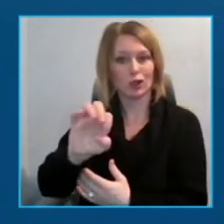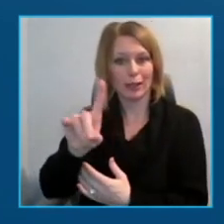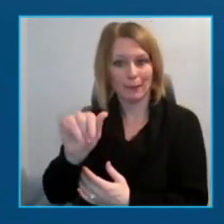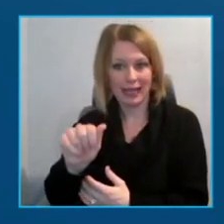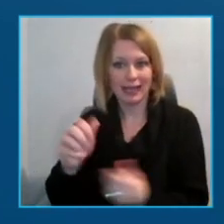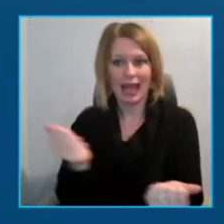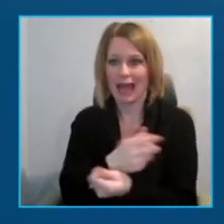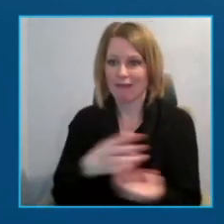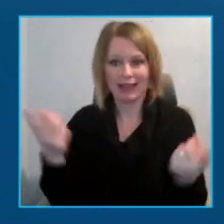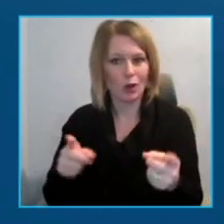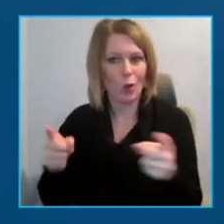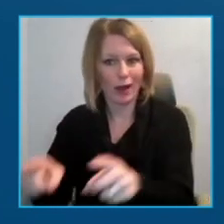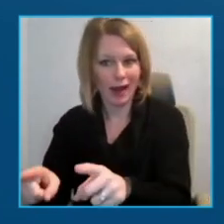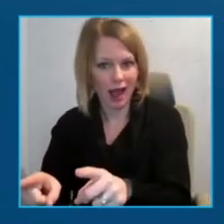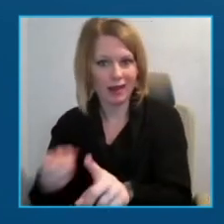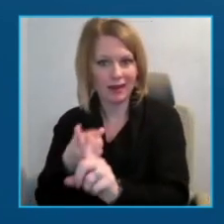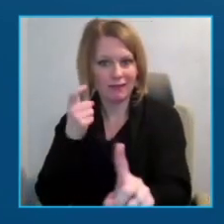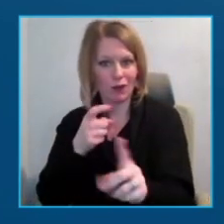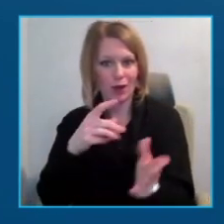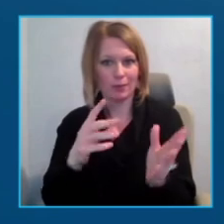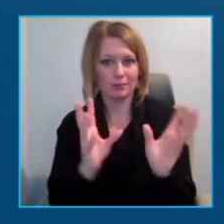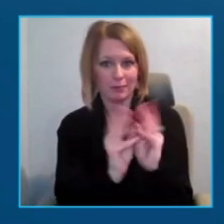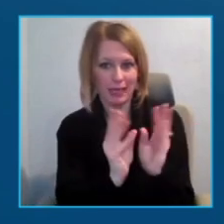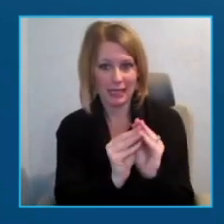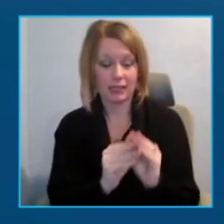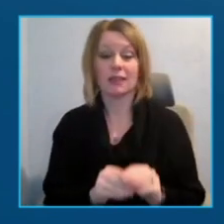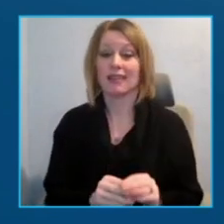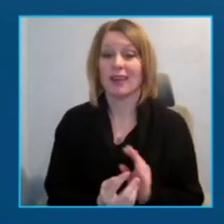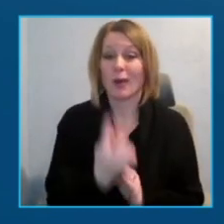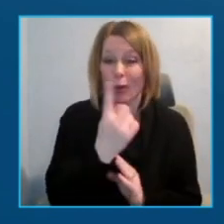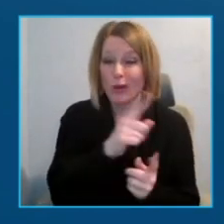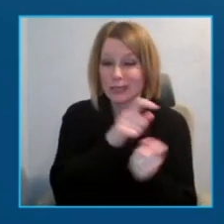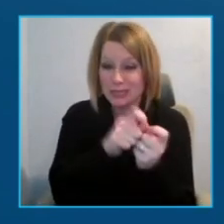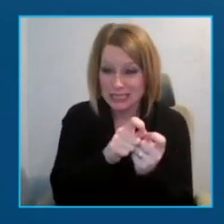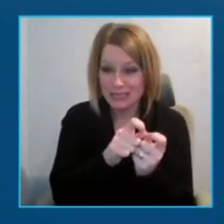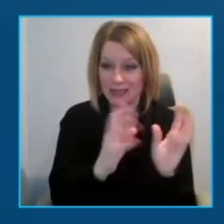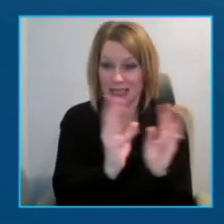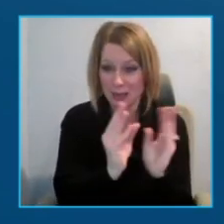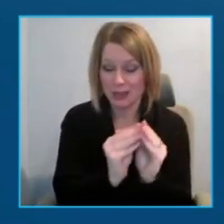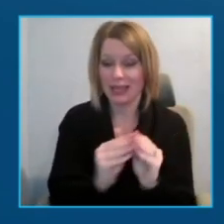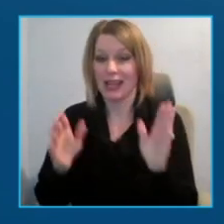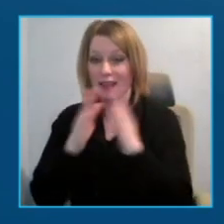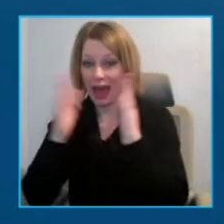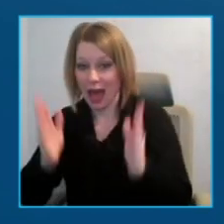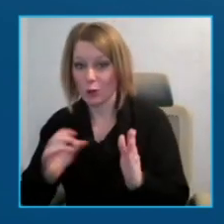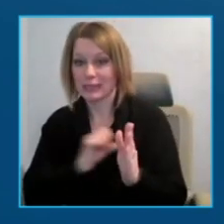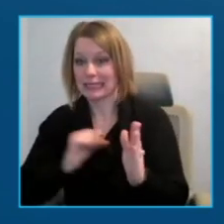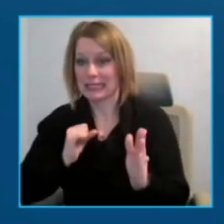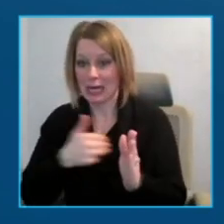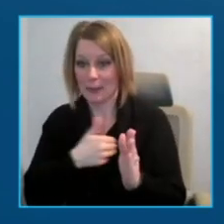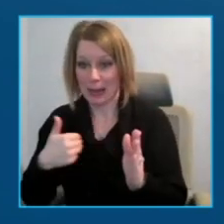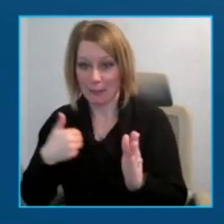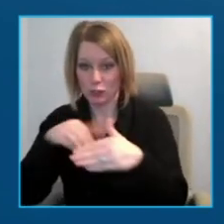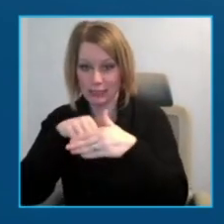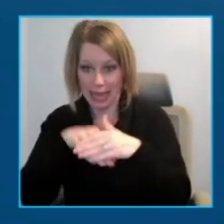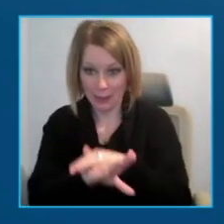were one particular meeting when the House and Senate members came in to specifically talk about